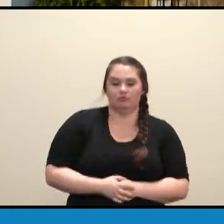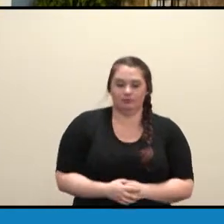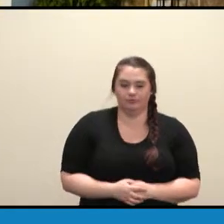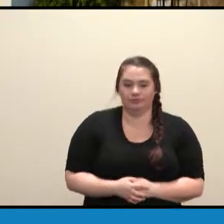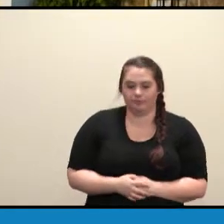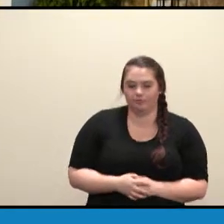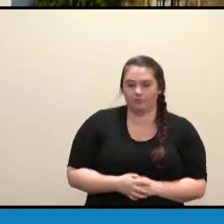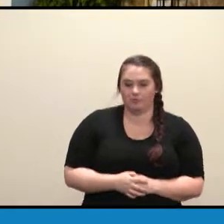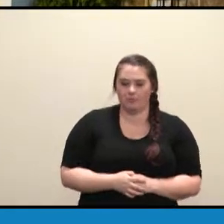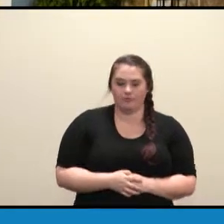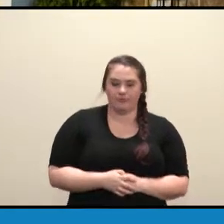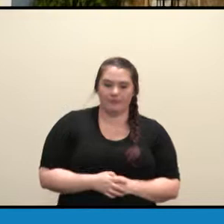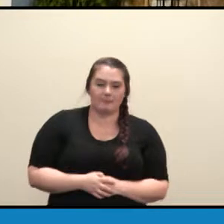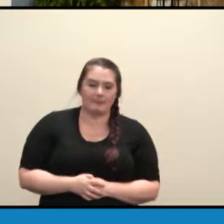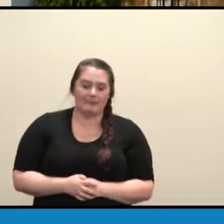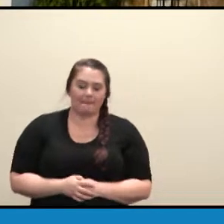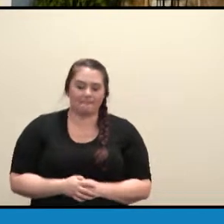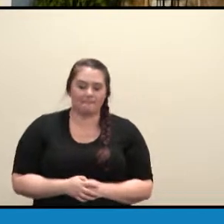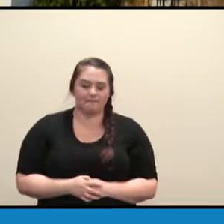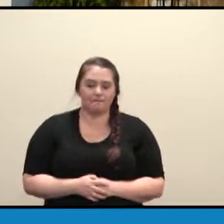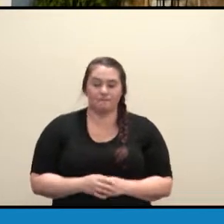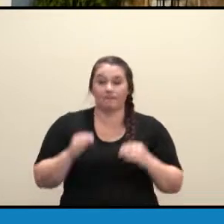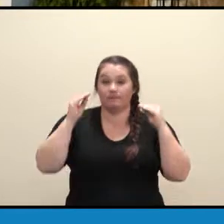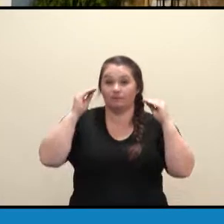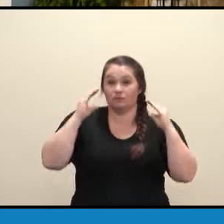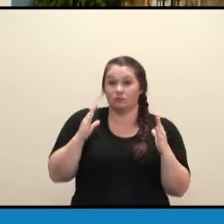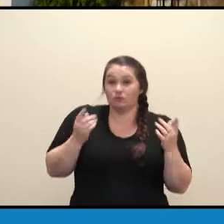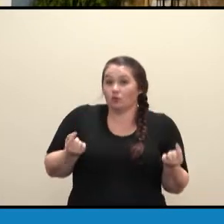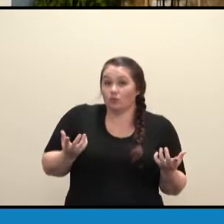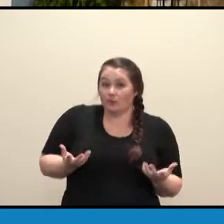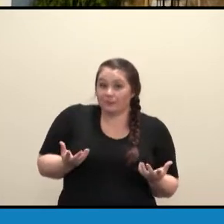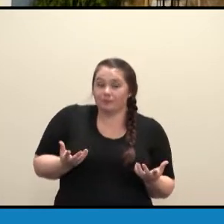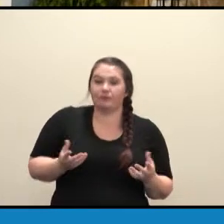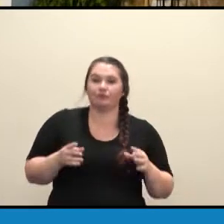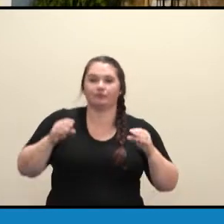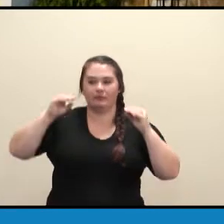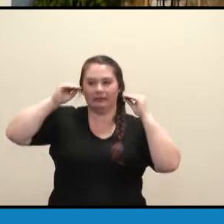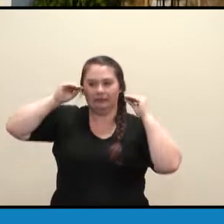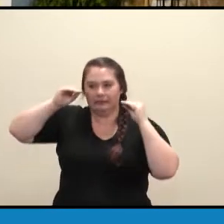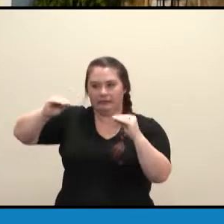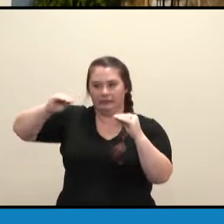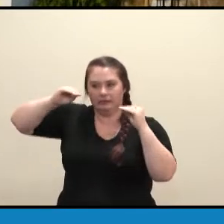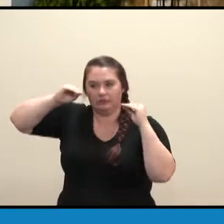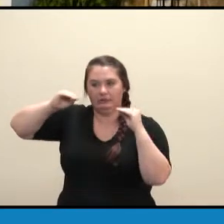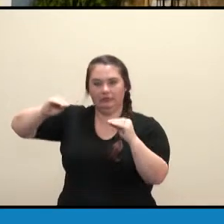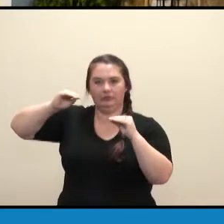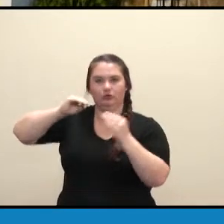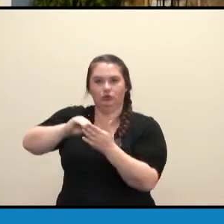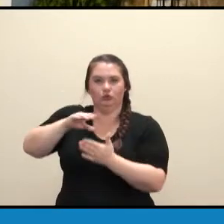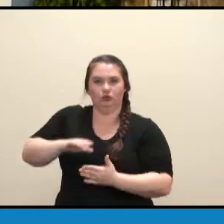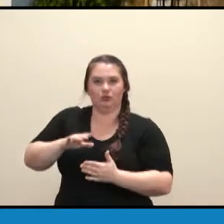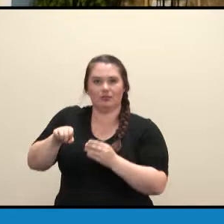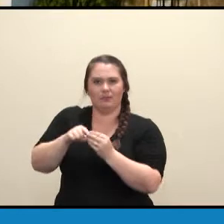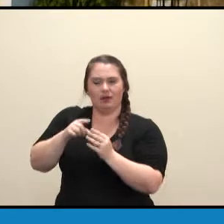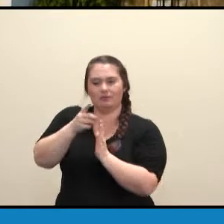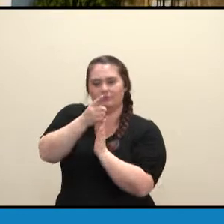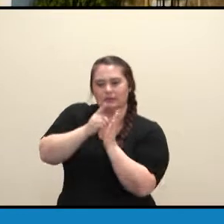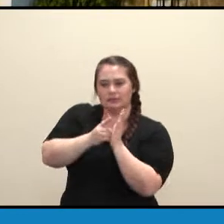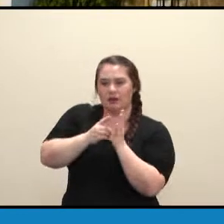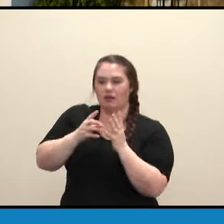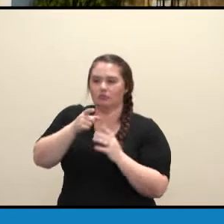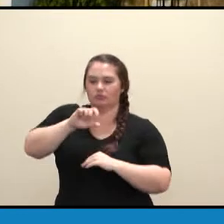And what the professors did was to teach the students and the faculty who were there about design